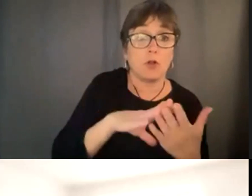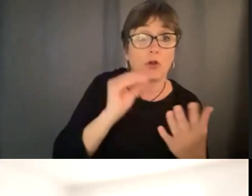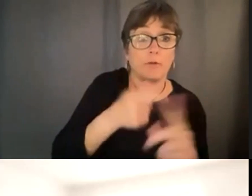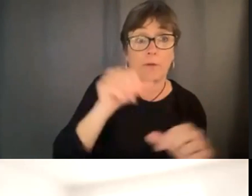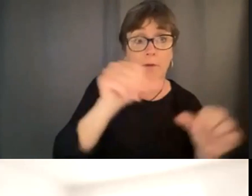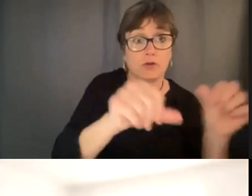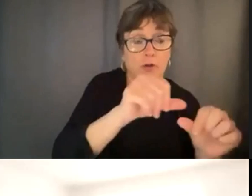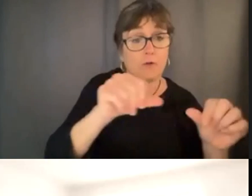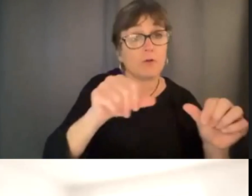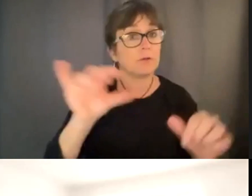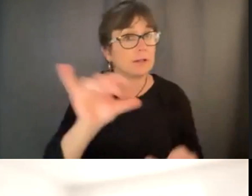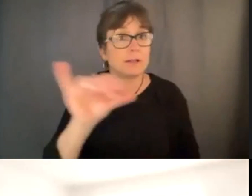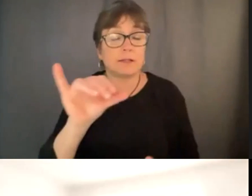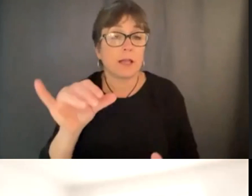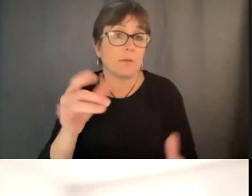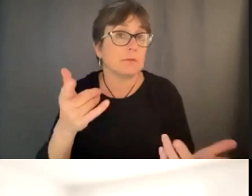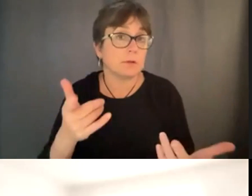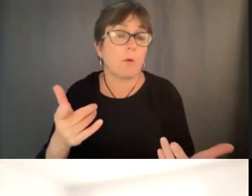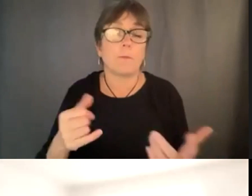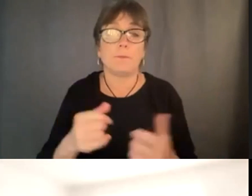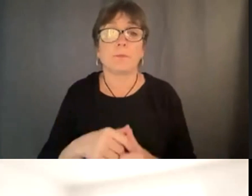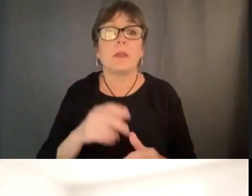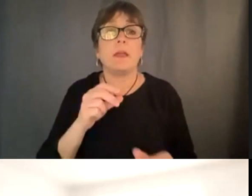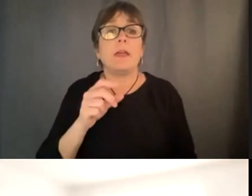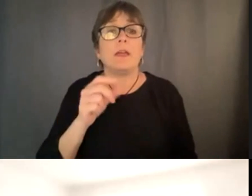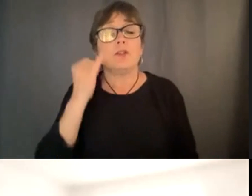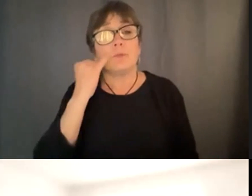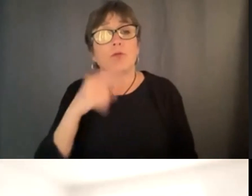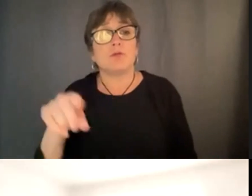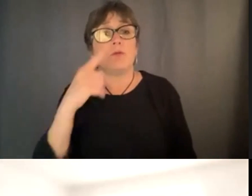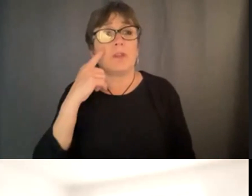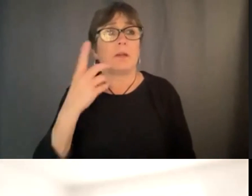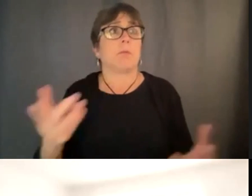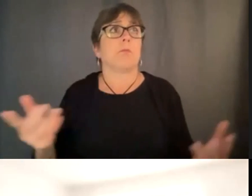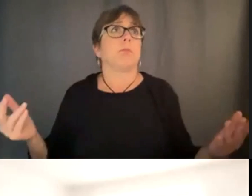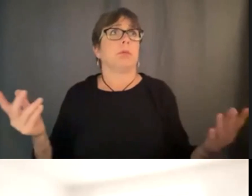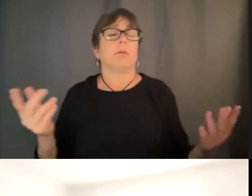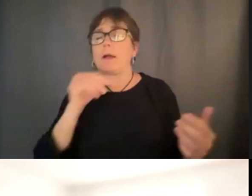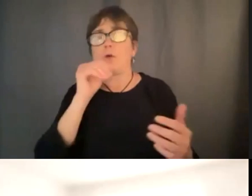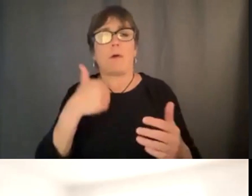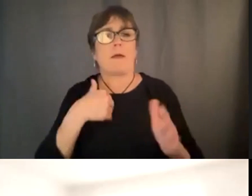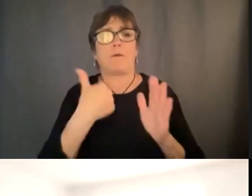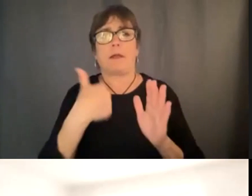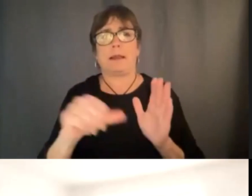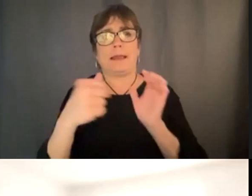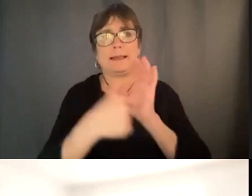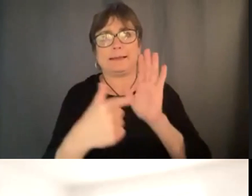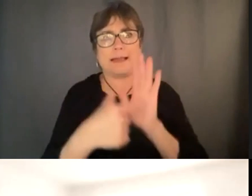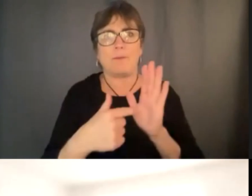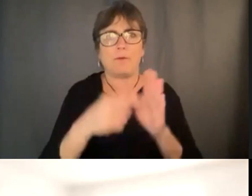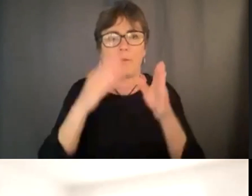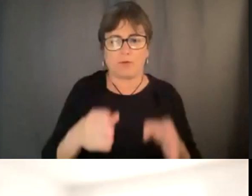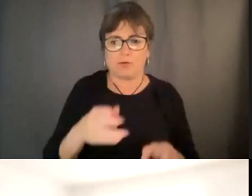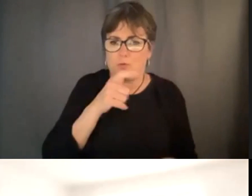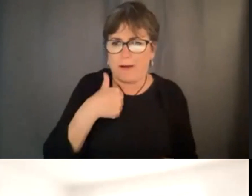of the things to do. And if you're like, hey, Everett, I don't even have an example of this, right? I don't have one.